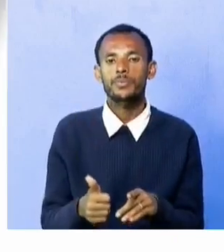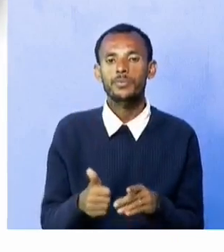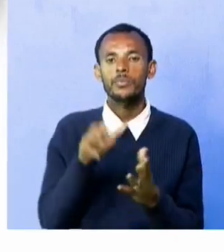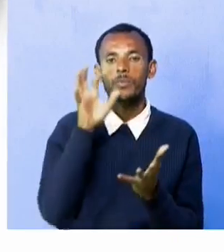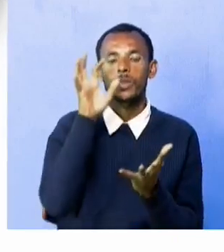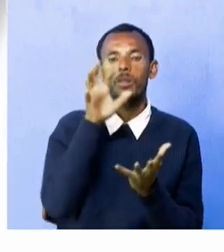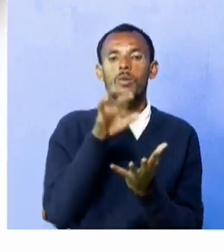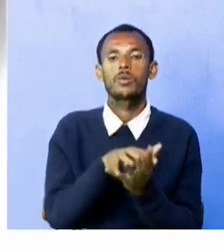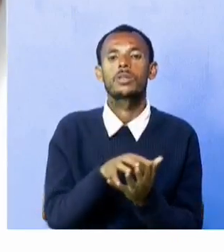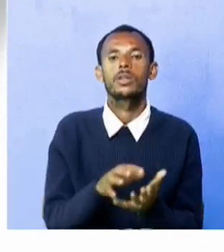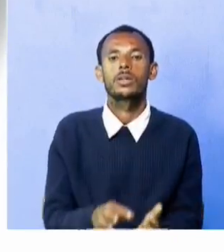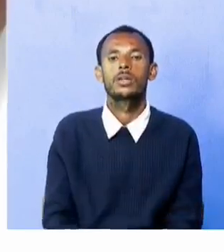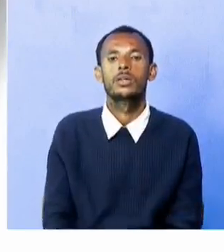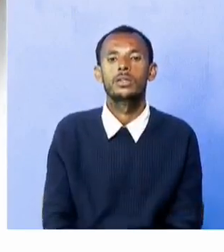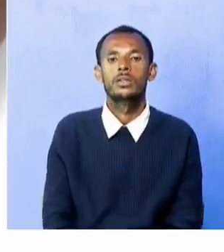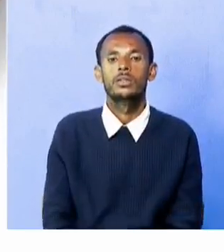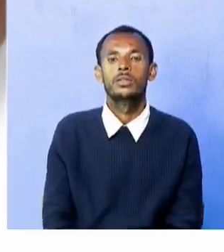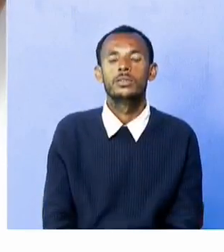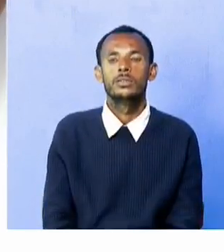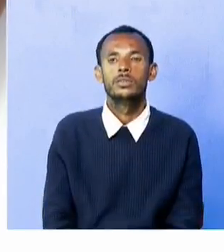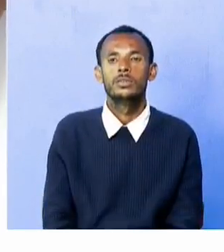contain